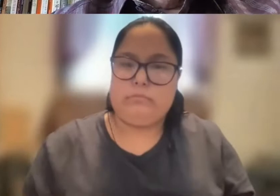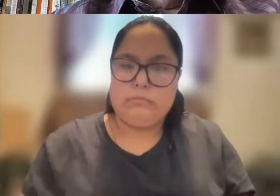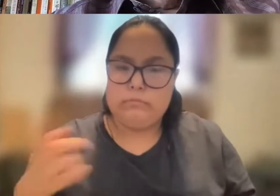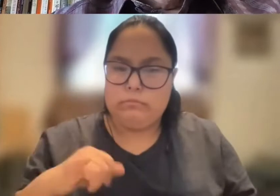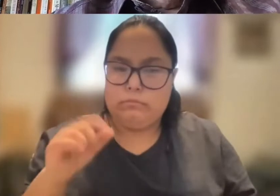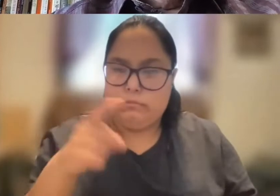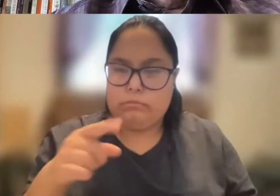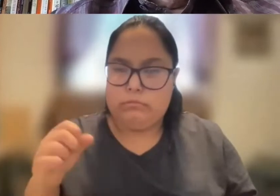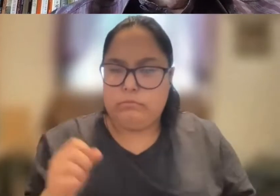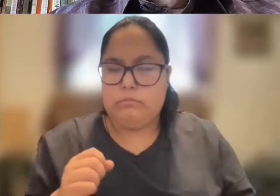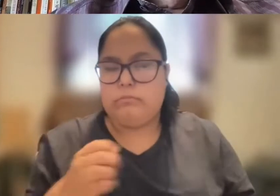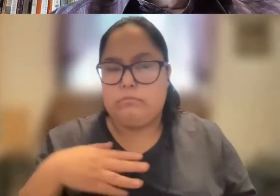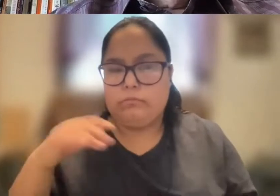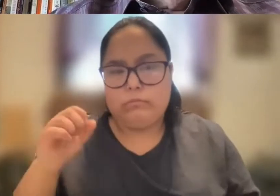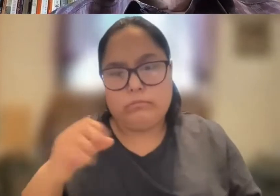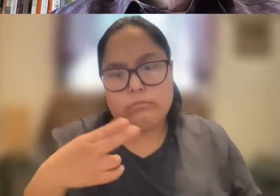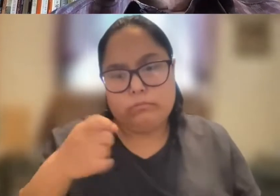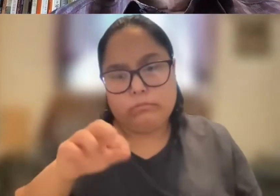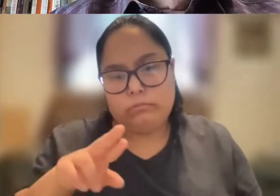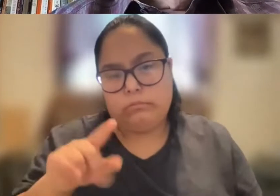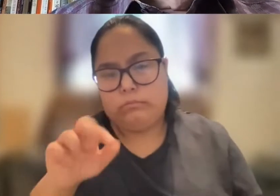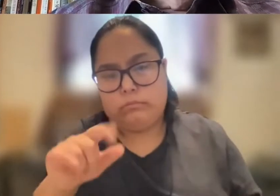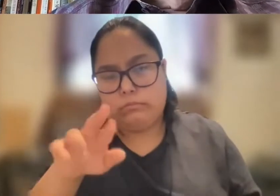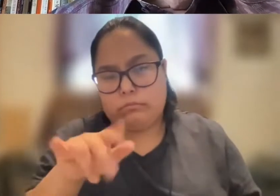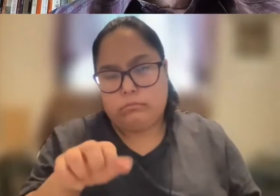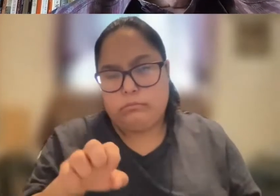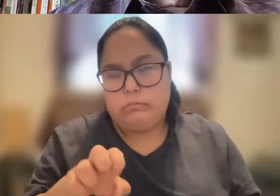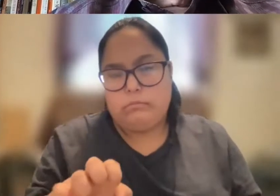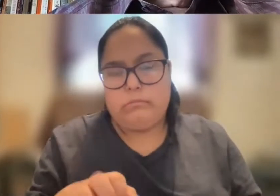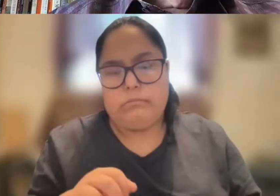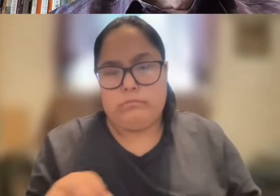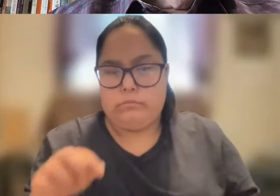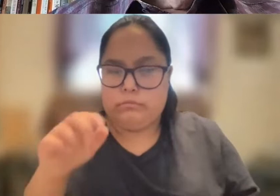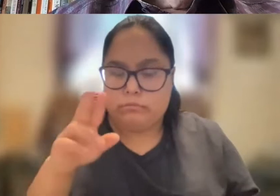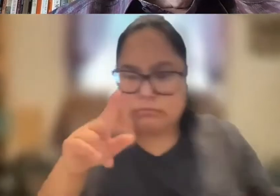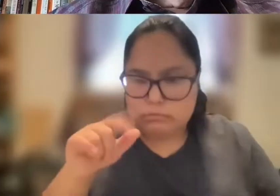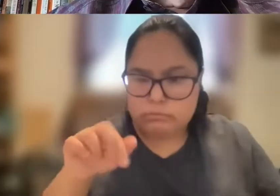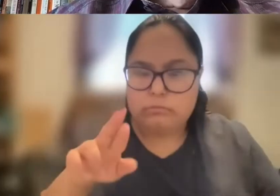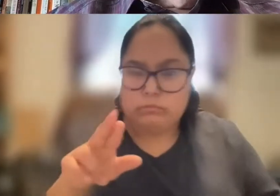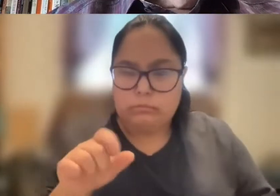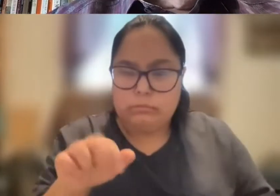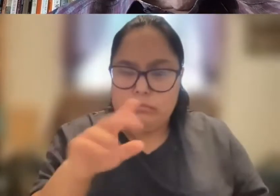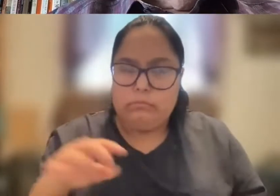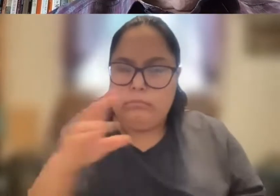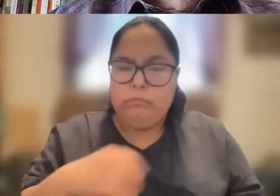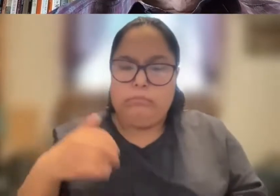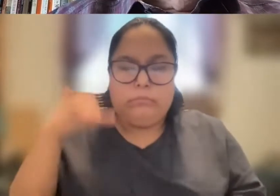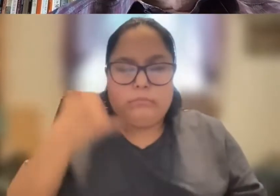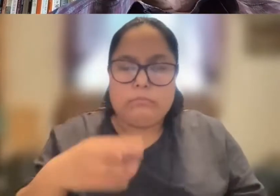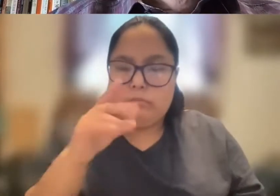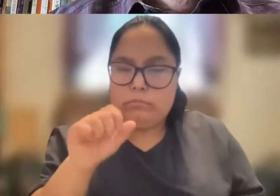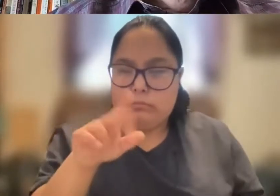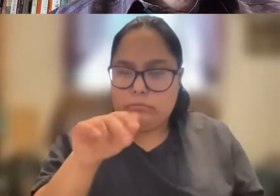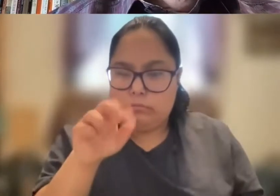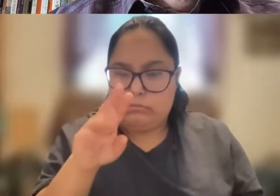I asked to call the military lawyer. We have our own justice system. And I called Ottawa and I spoke with